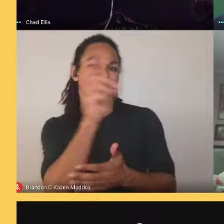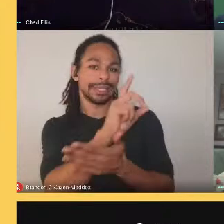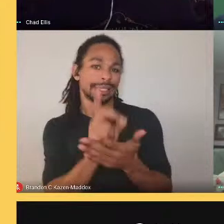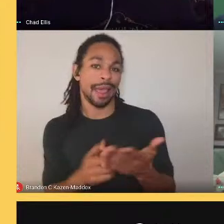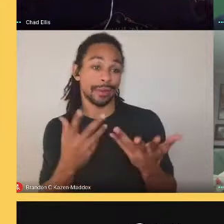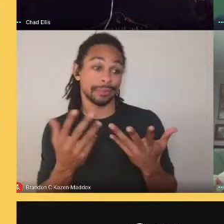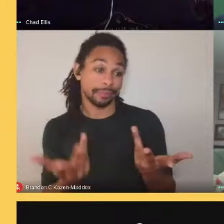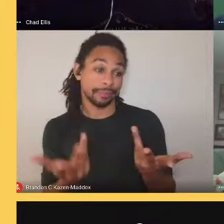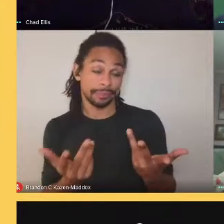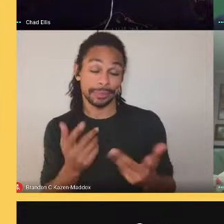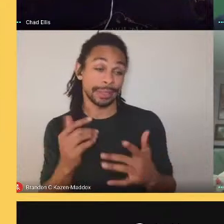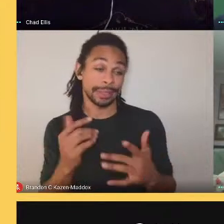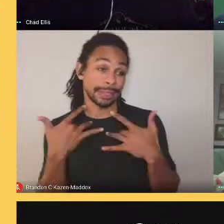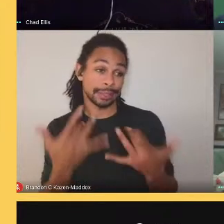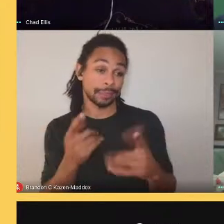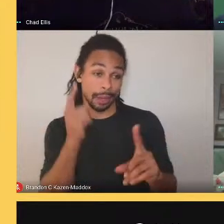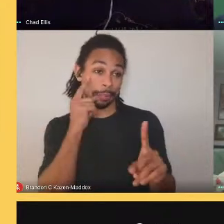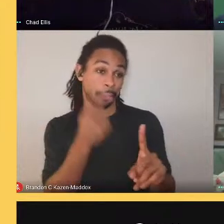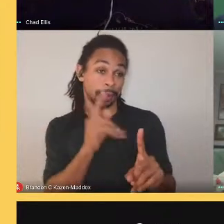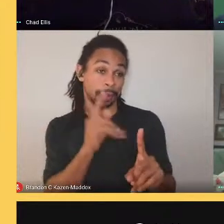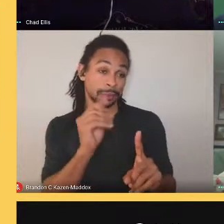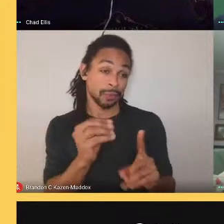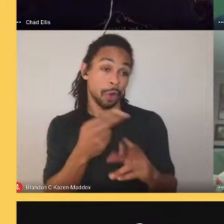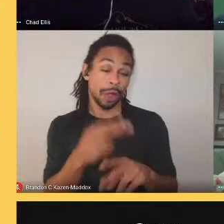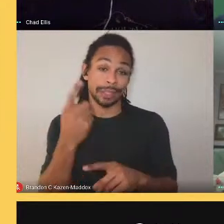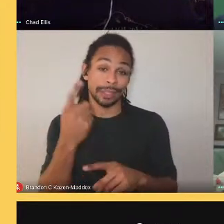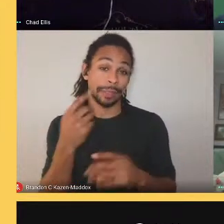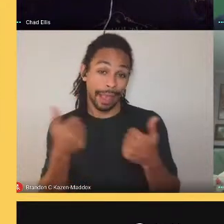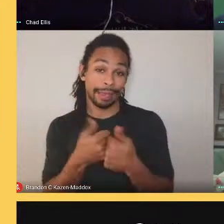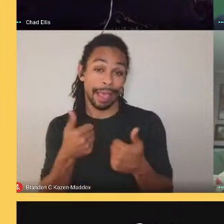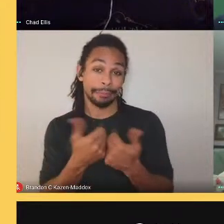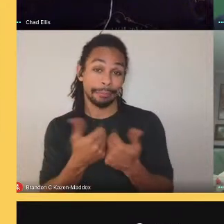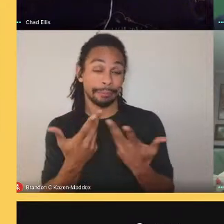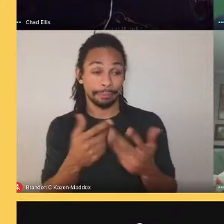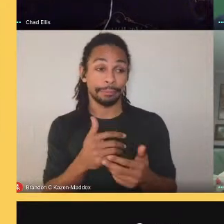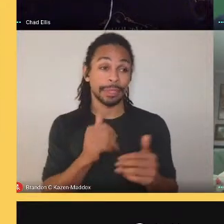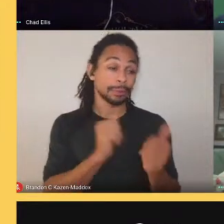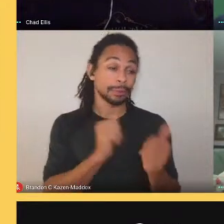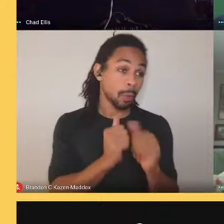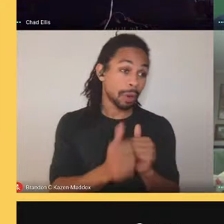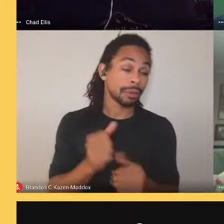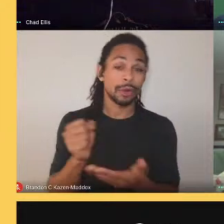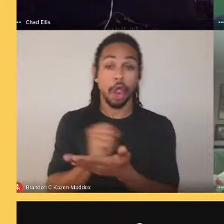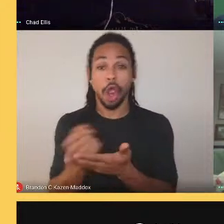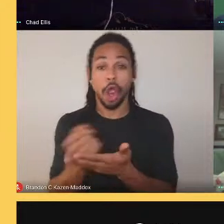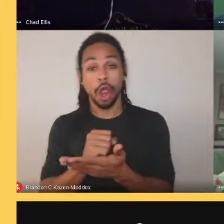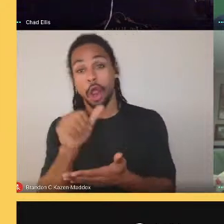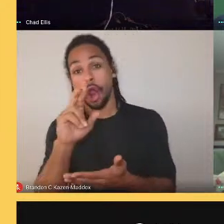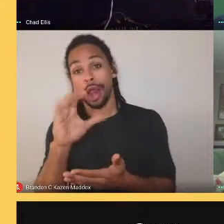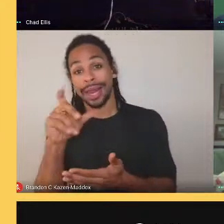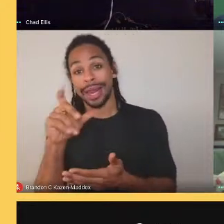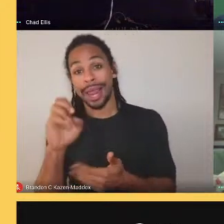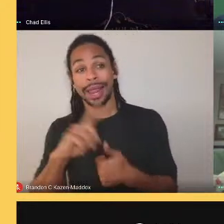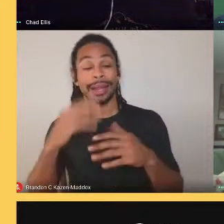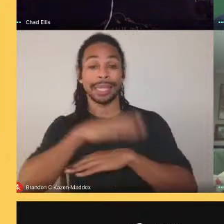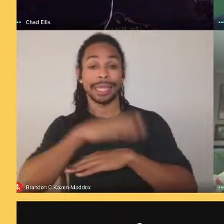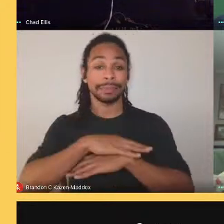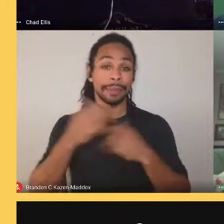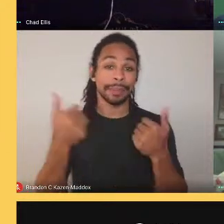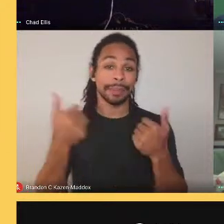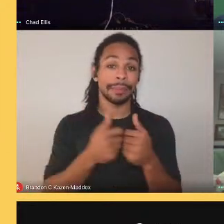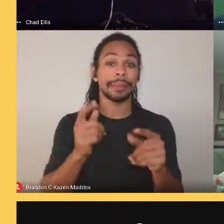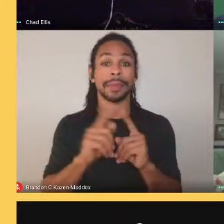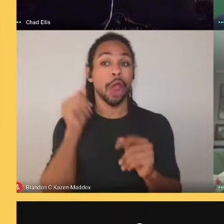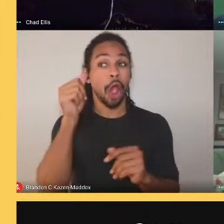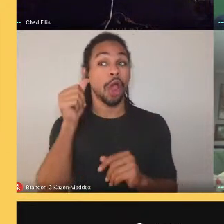game, whether it's a sport or an arcade game or a tabletop game. But when it comes to creating an audio narrative, you know, again,